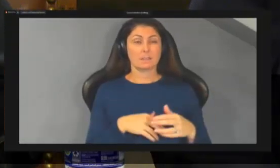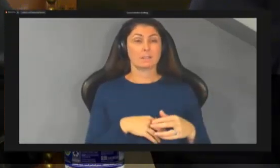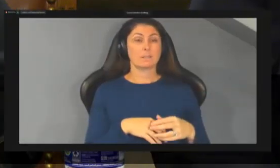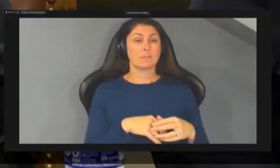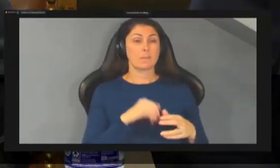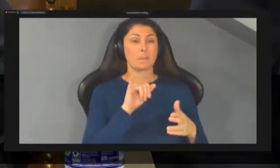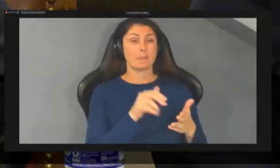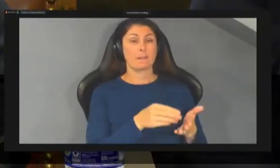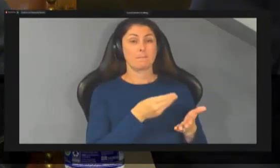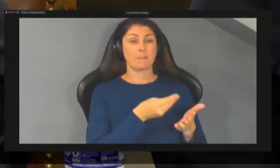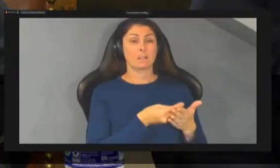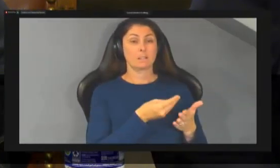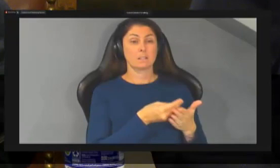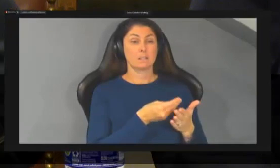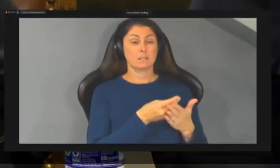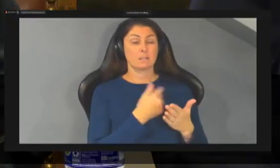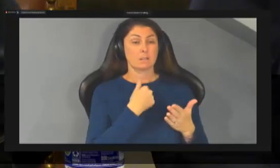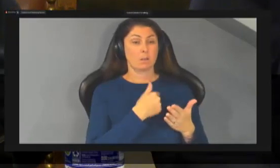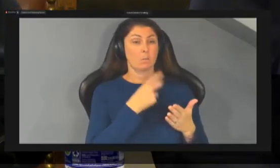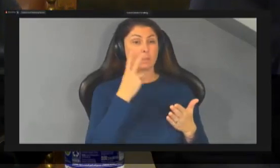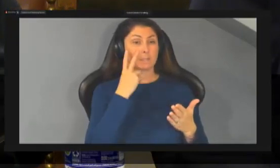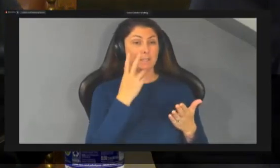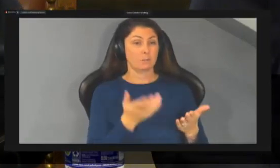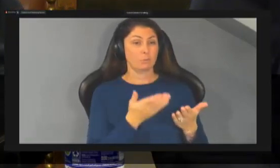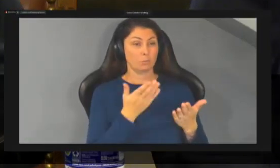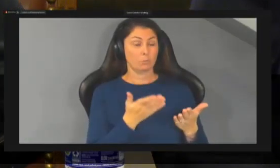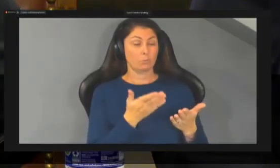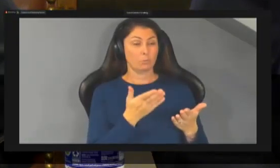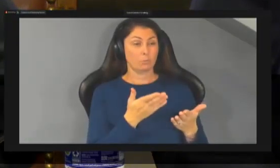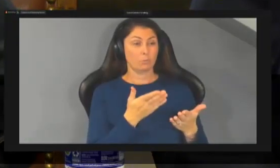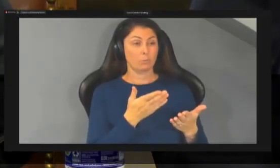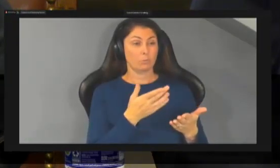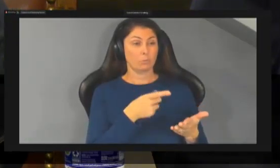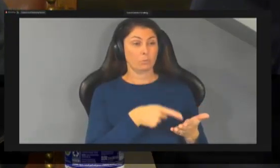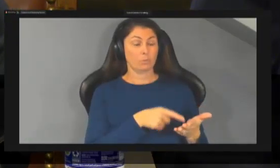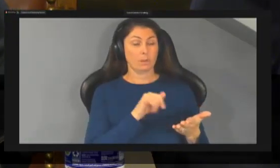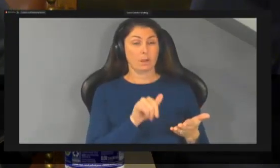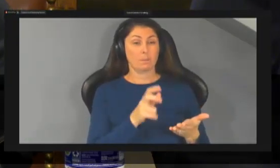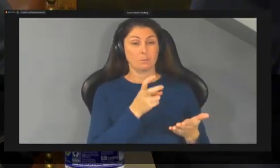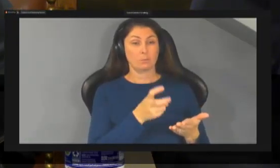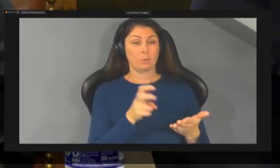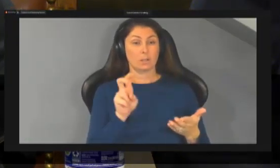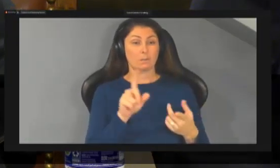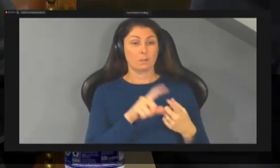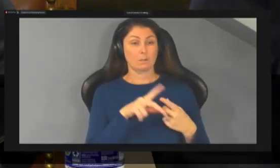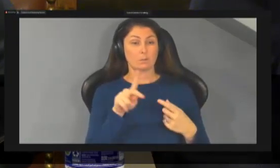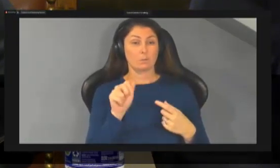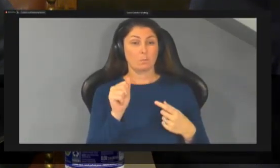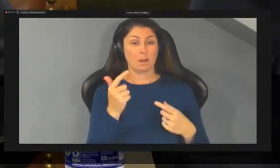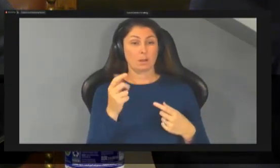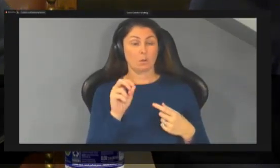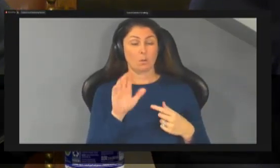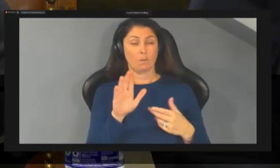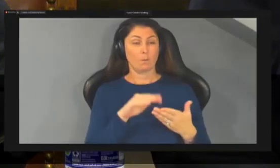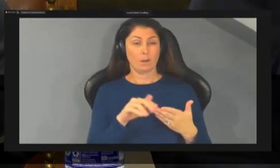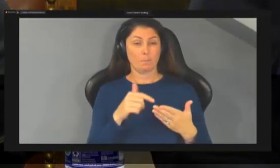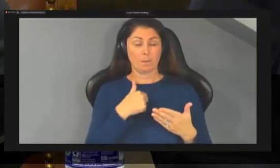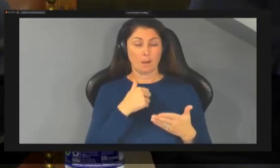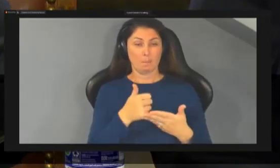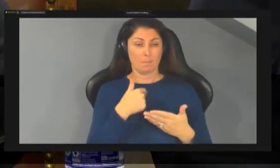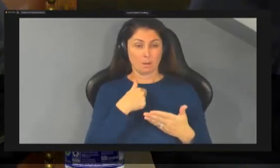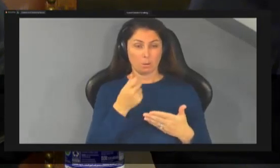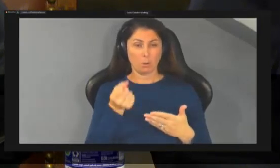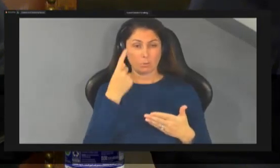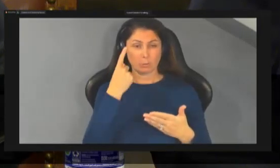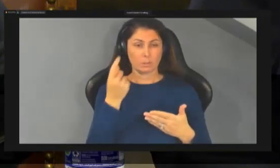that we're seeing here that are being transferred into PAYGO, forgive me, help me to understand what it